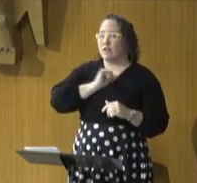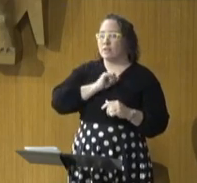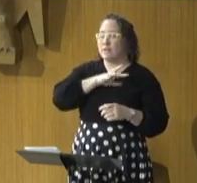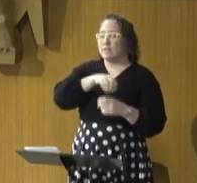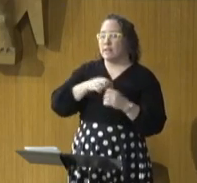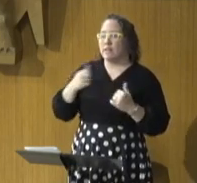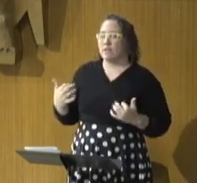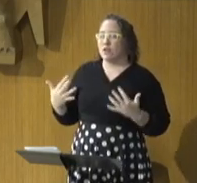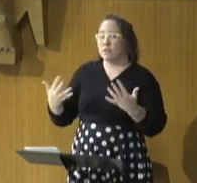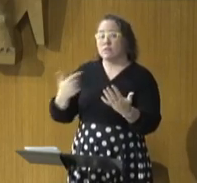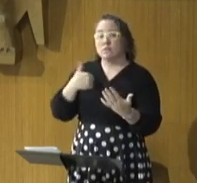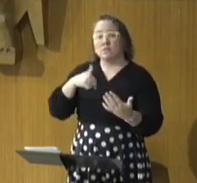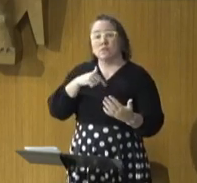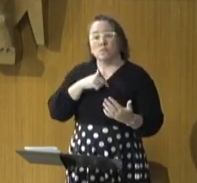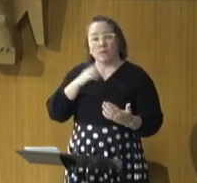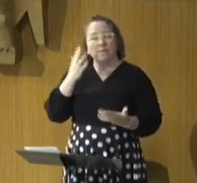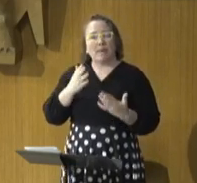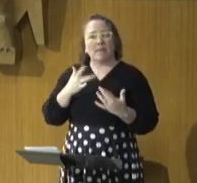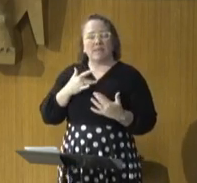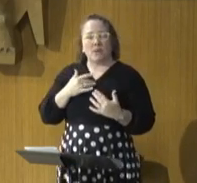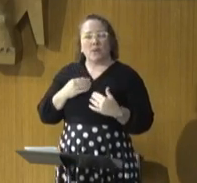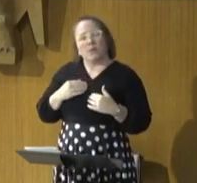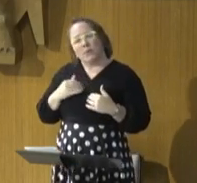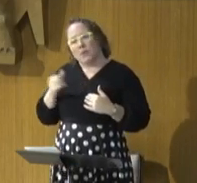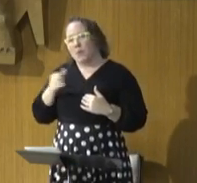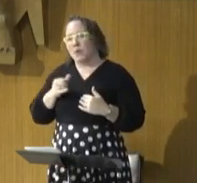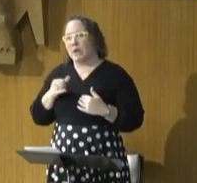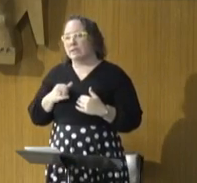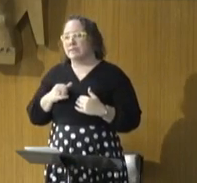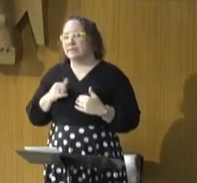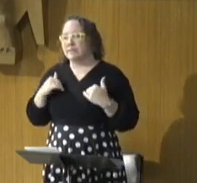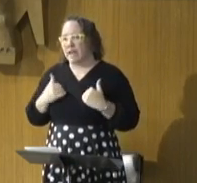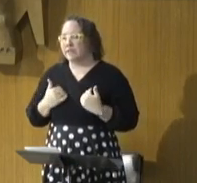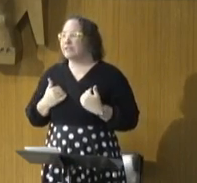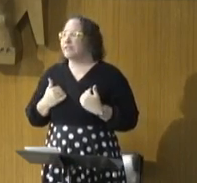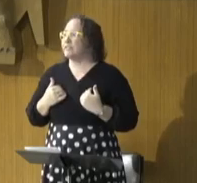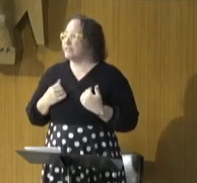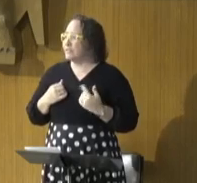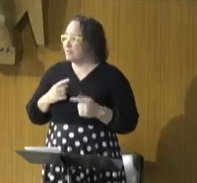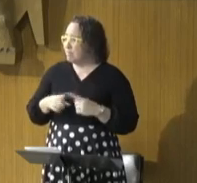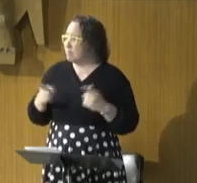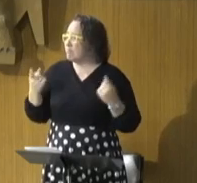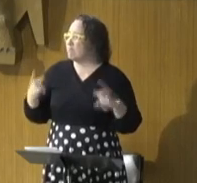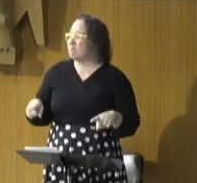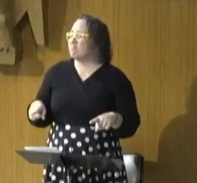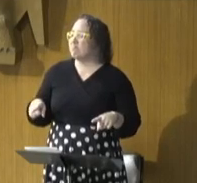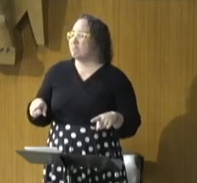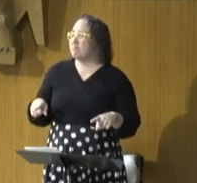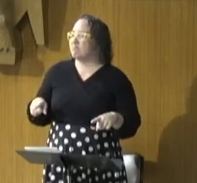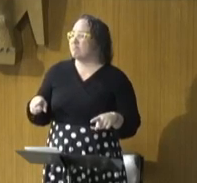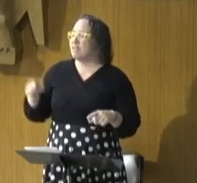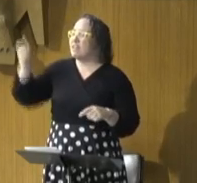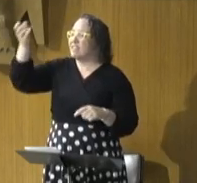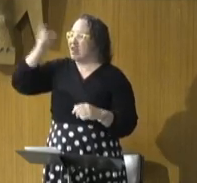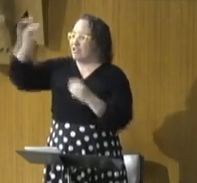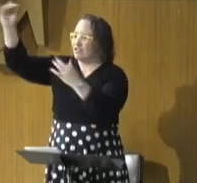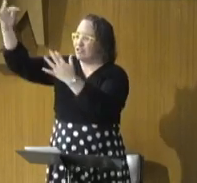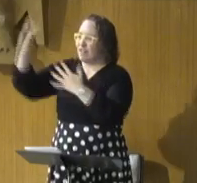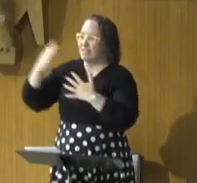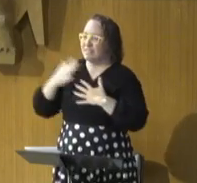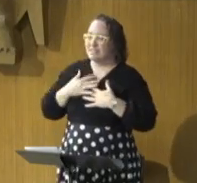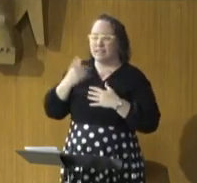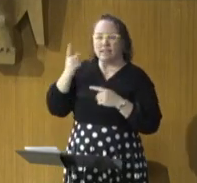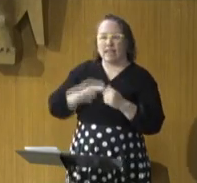We may come out a little singed by the flames but by the grace of God we will not be